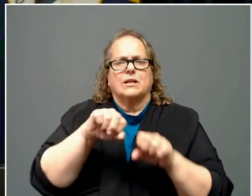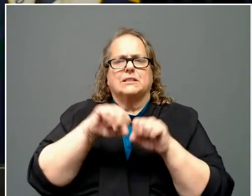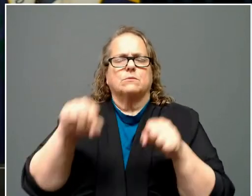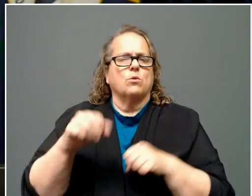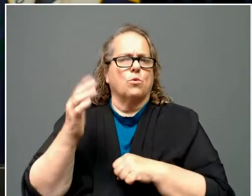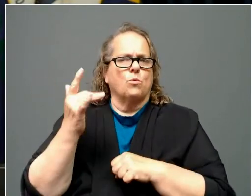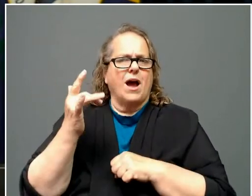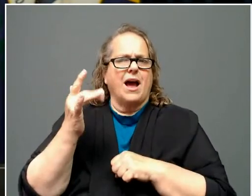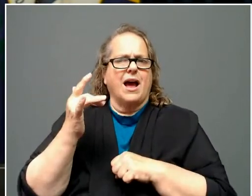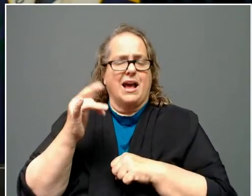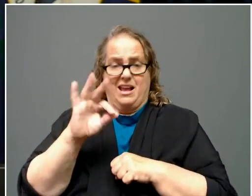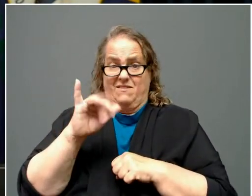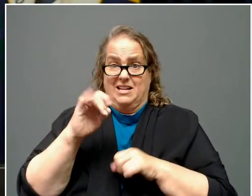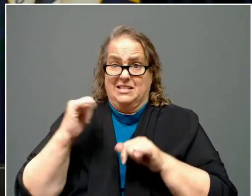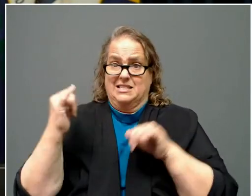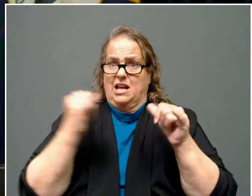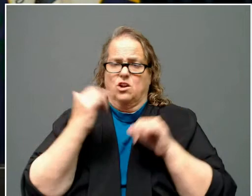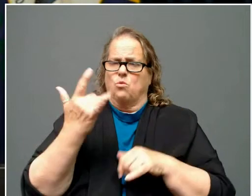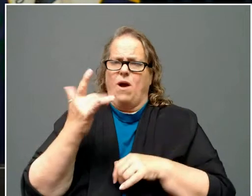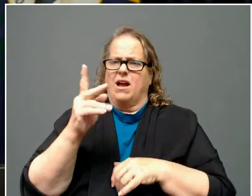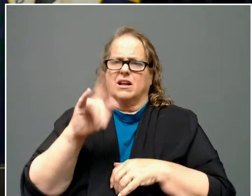why Kentucky wasn't doing it sooner.